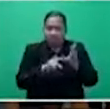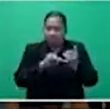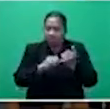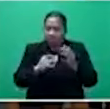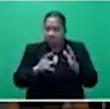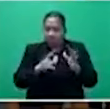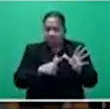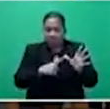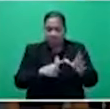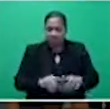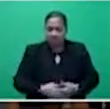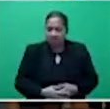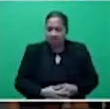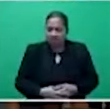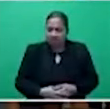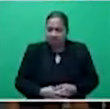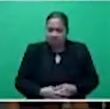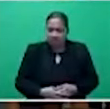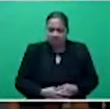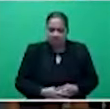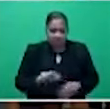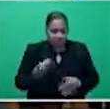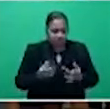50%. Some other countries much lower.